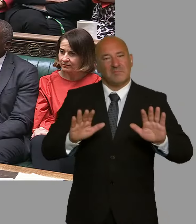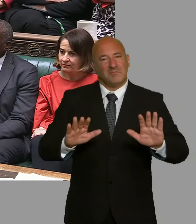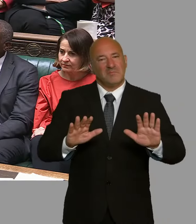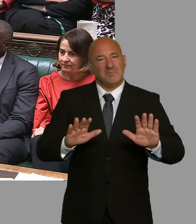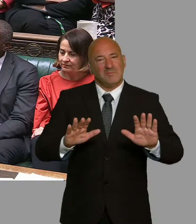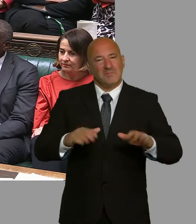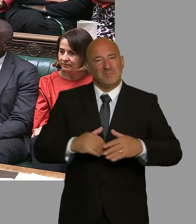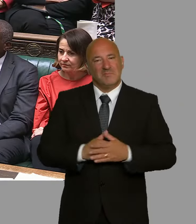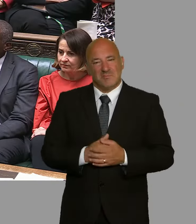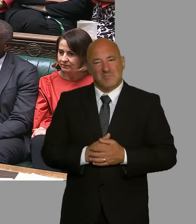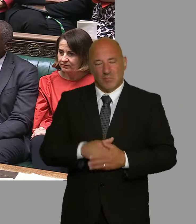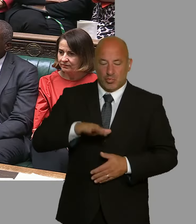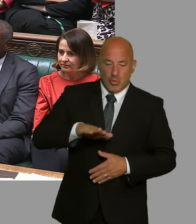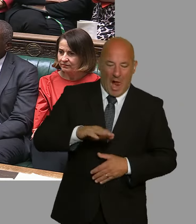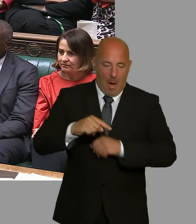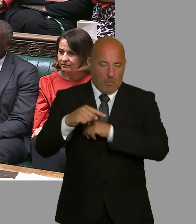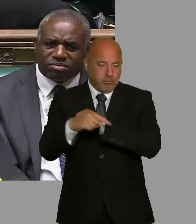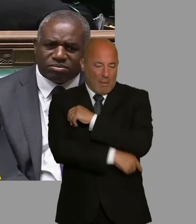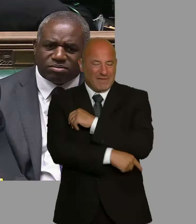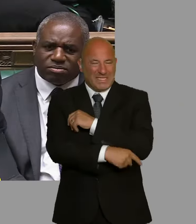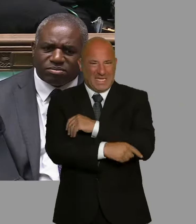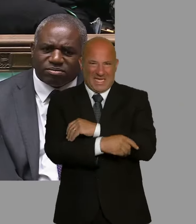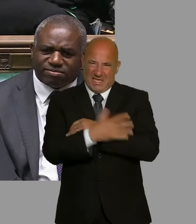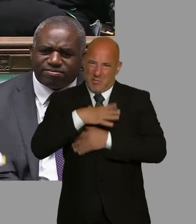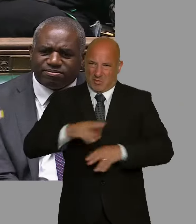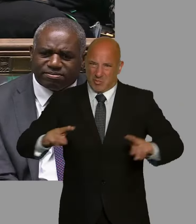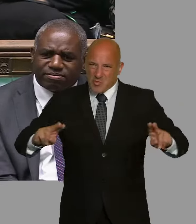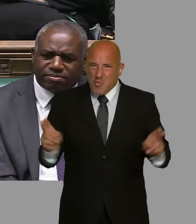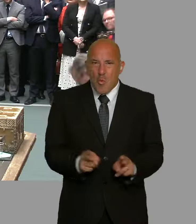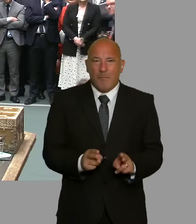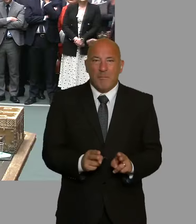drive child poverty down. Under them, poverty always goes up.